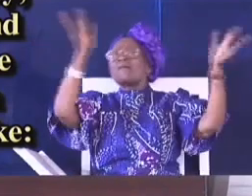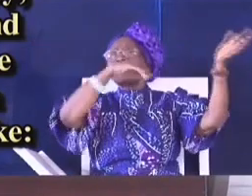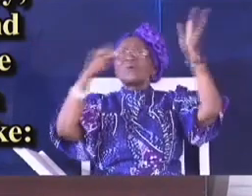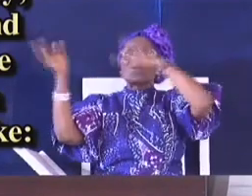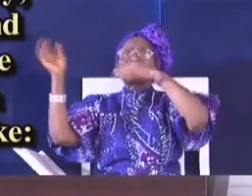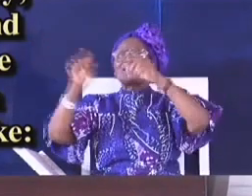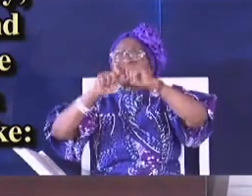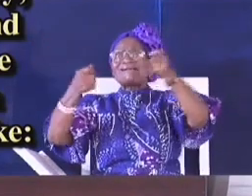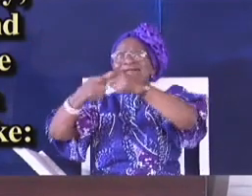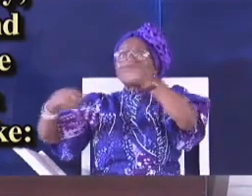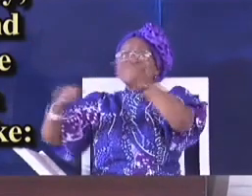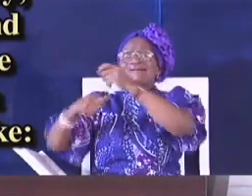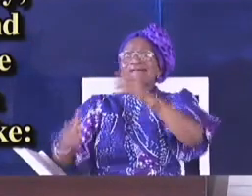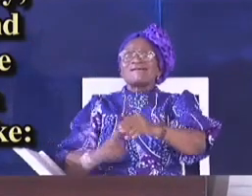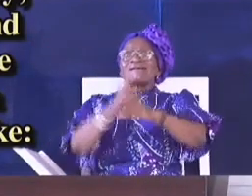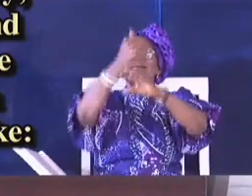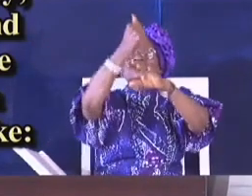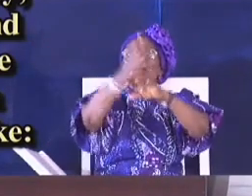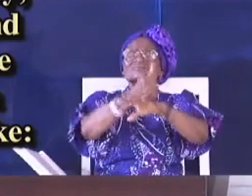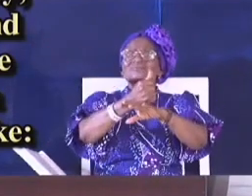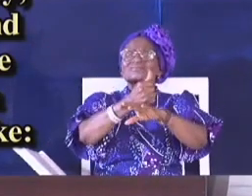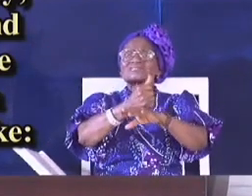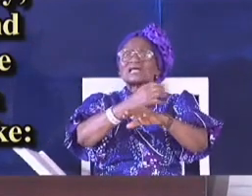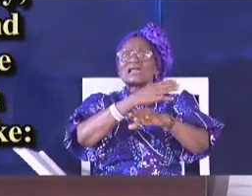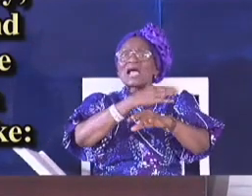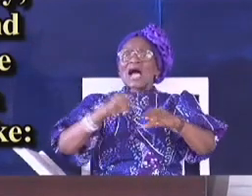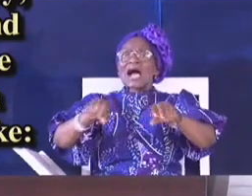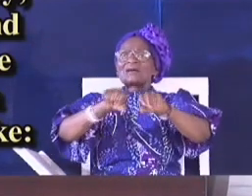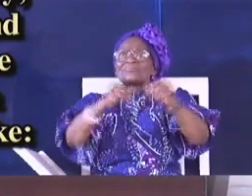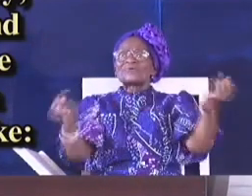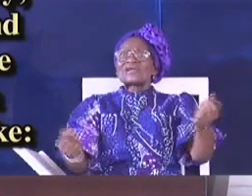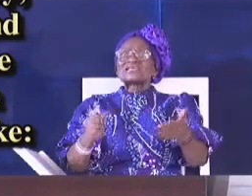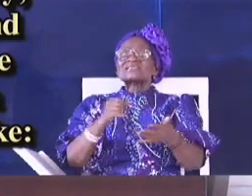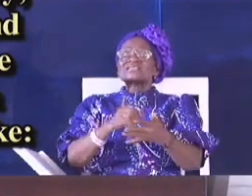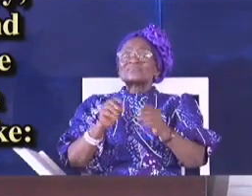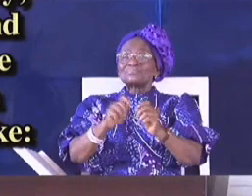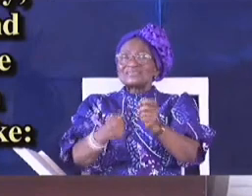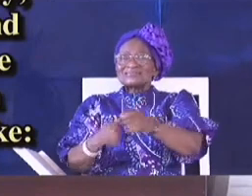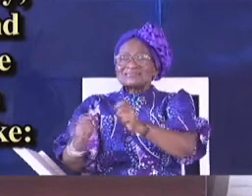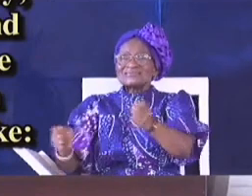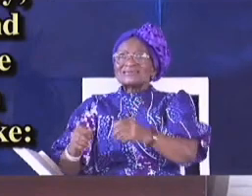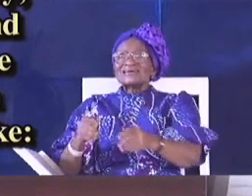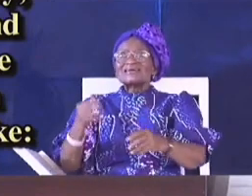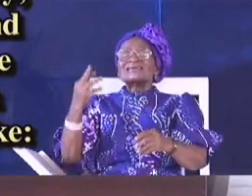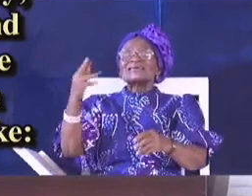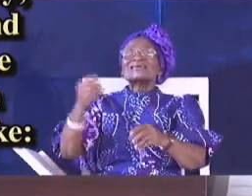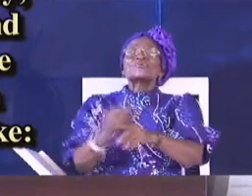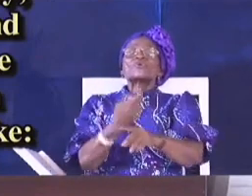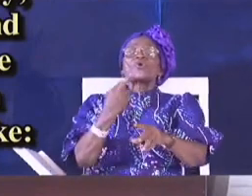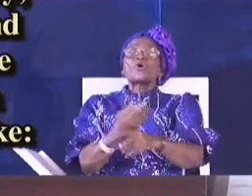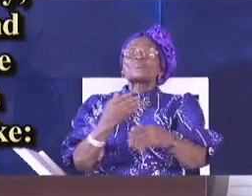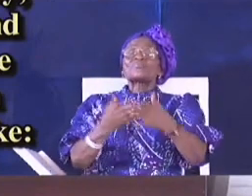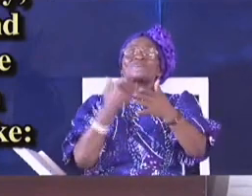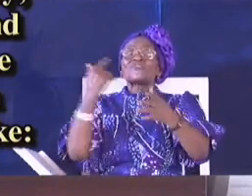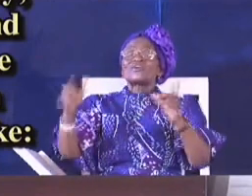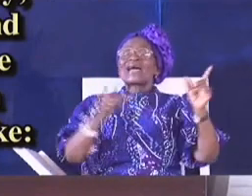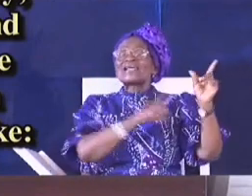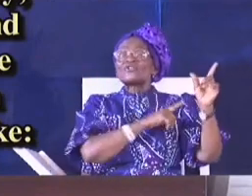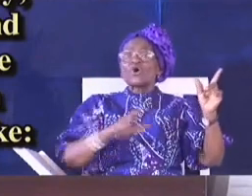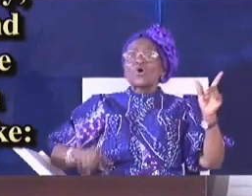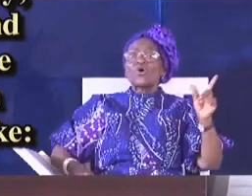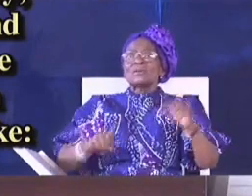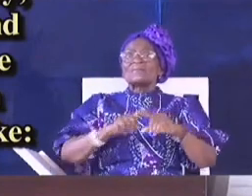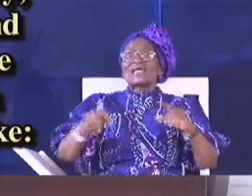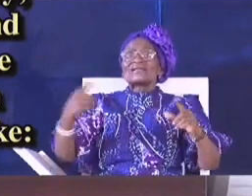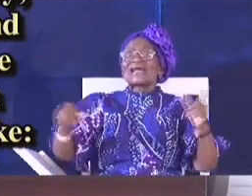the mountains and break in pieces the rocks before the Lord. But the